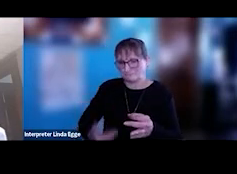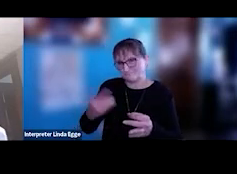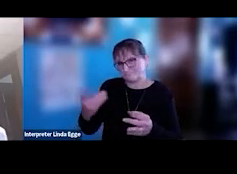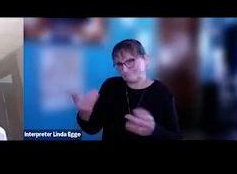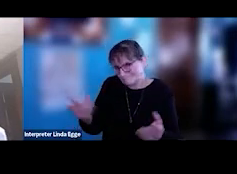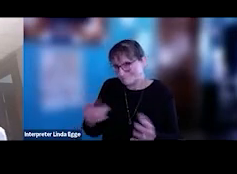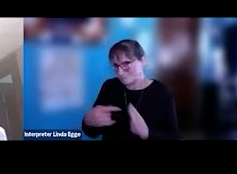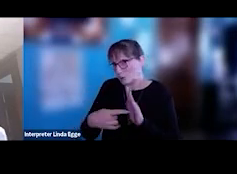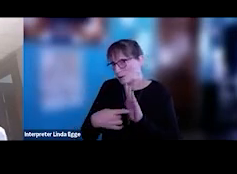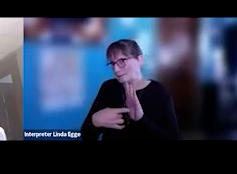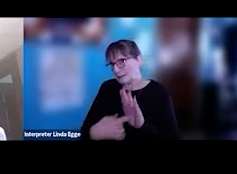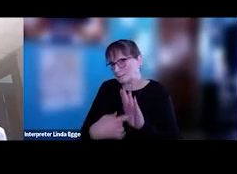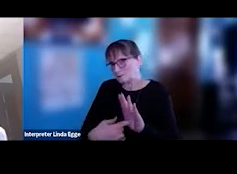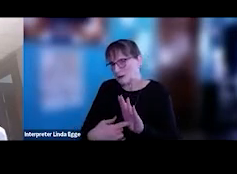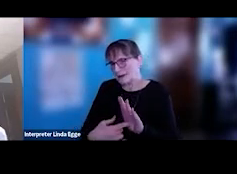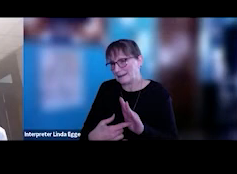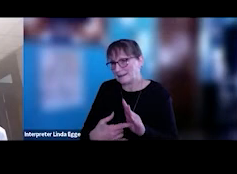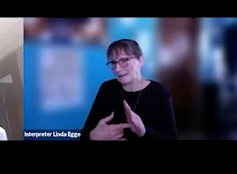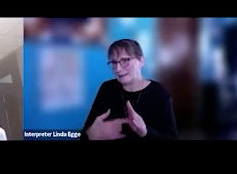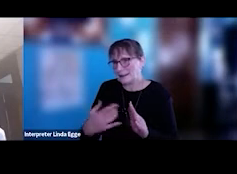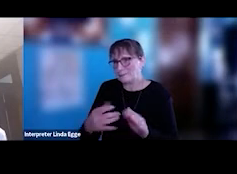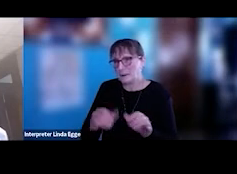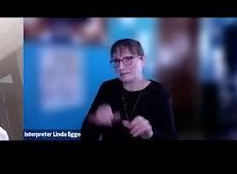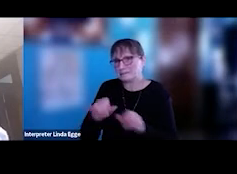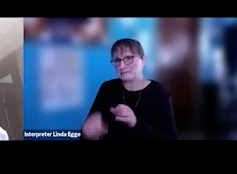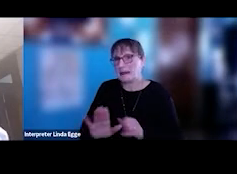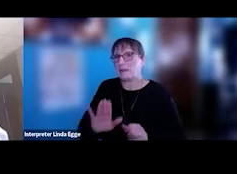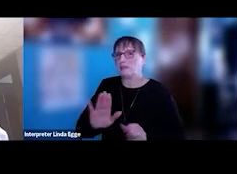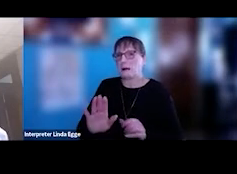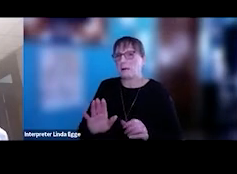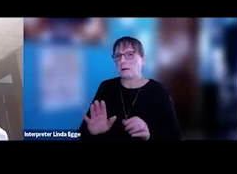maybe they need to stay in their lane.